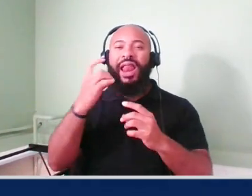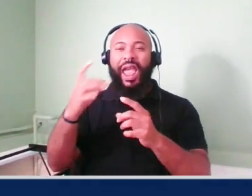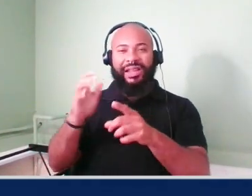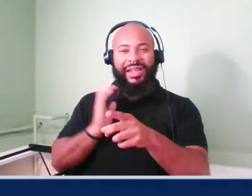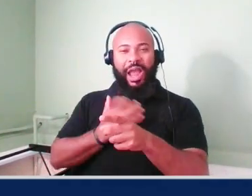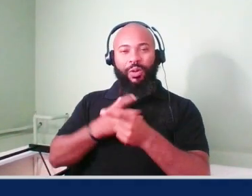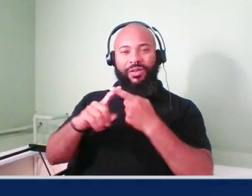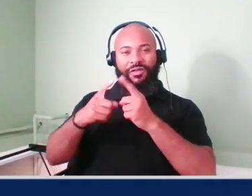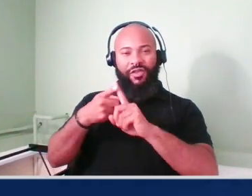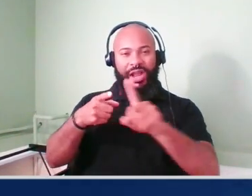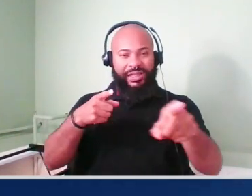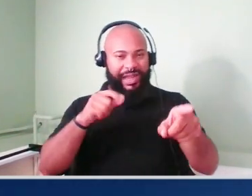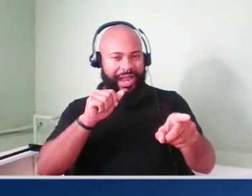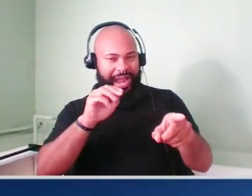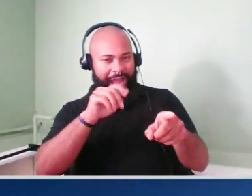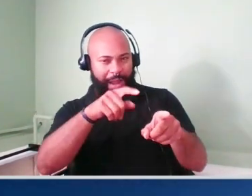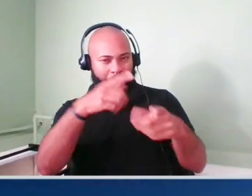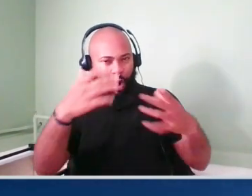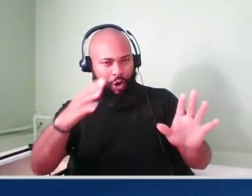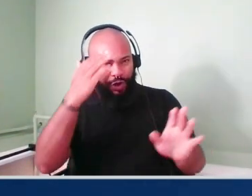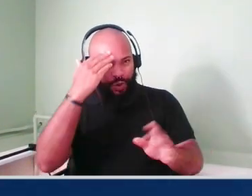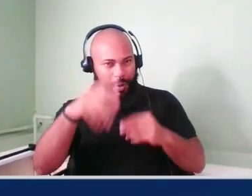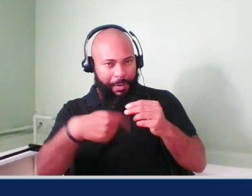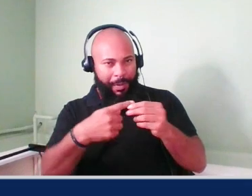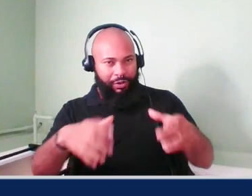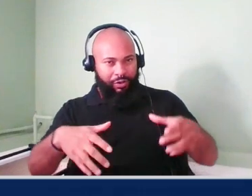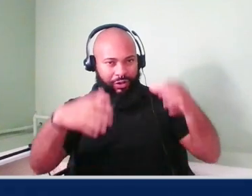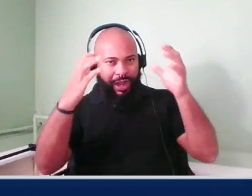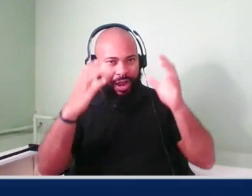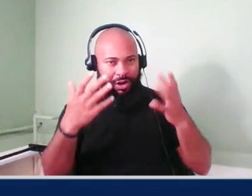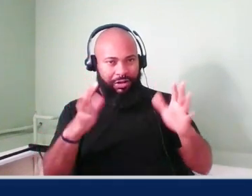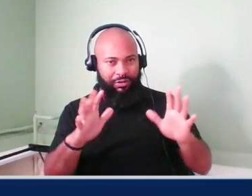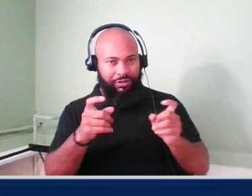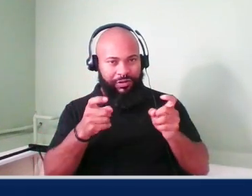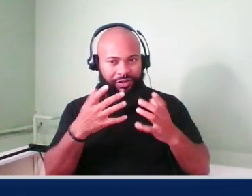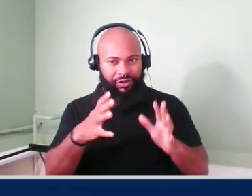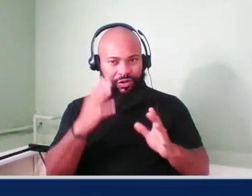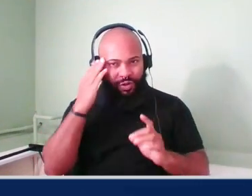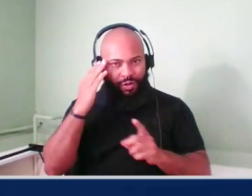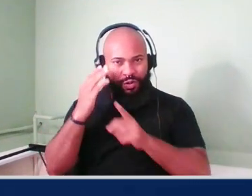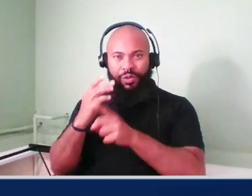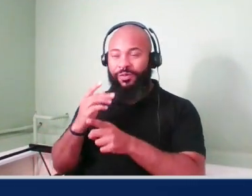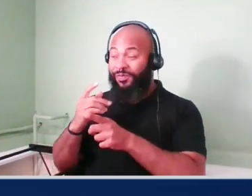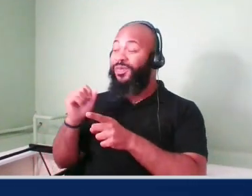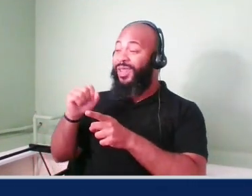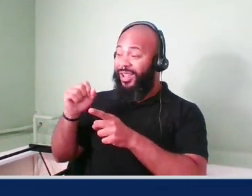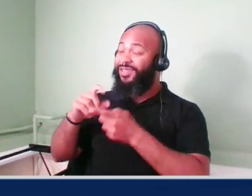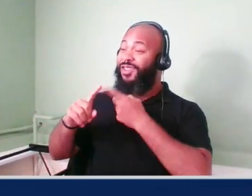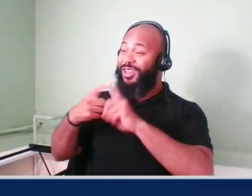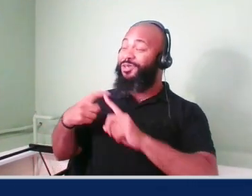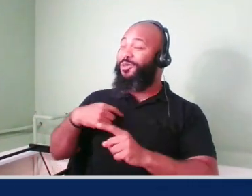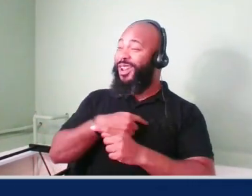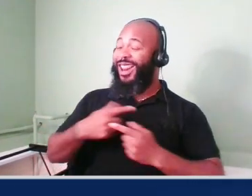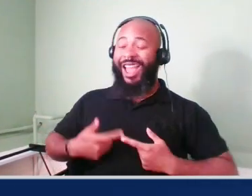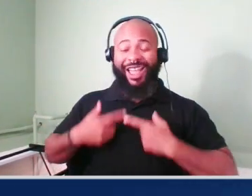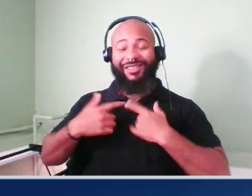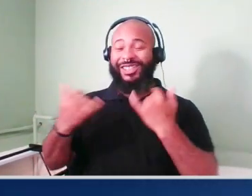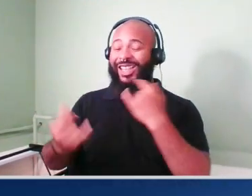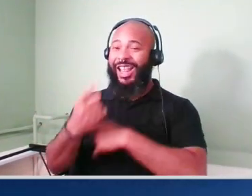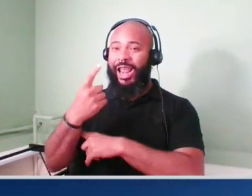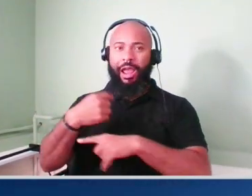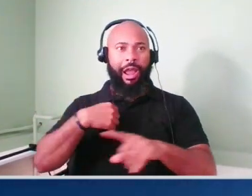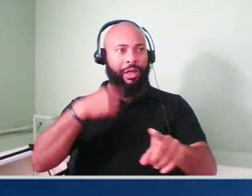did you know all about Control Tower already? I didn't know we were live. hey friends, we're live today. So ask your questions in the